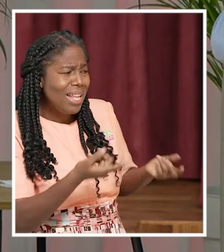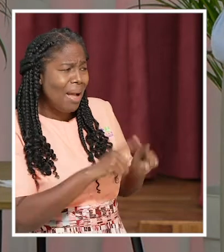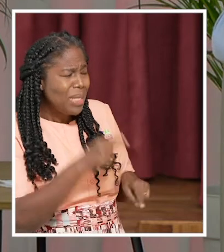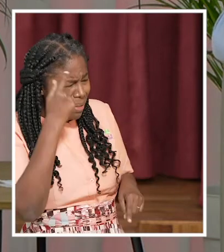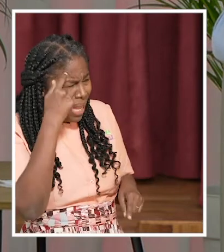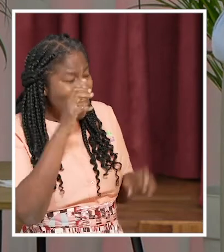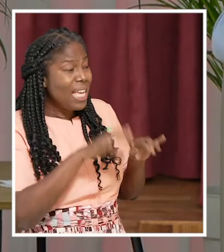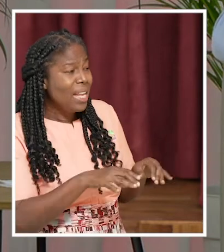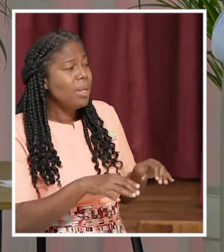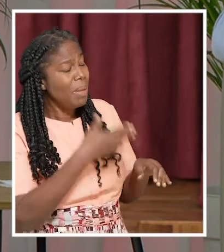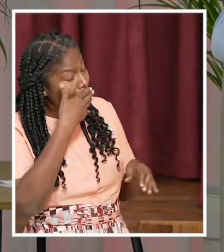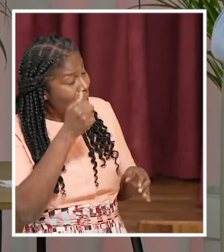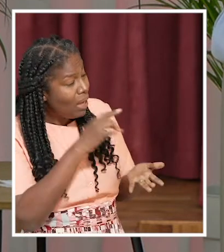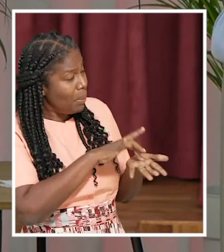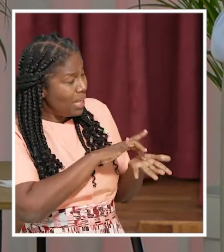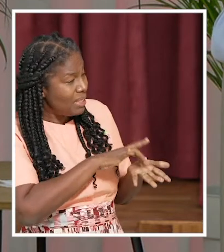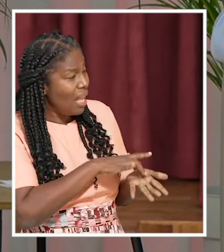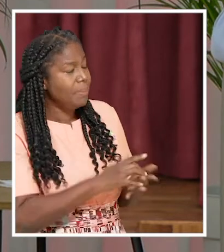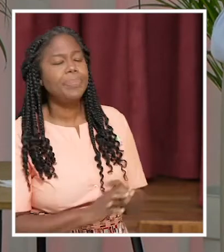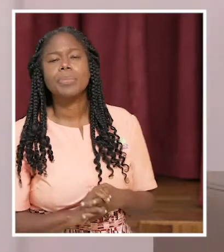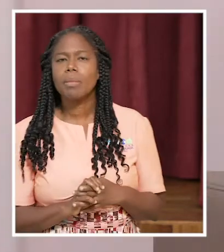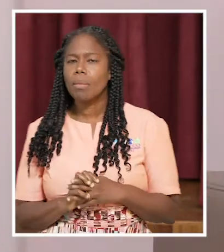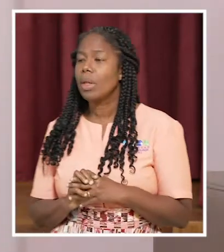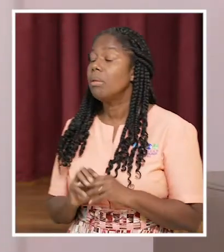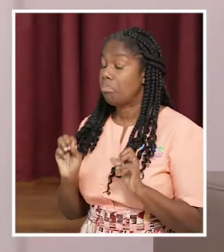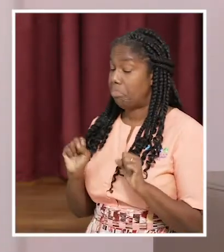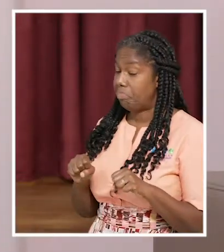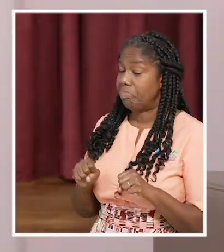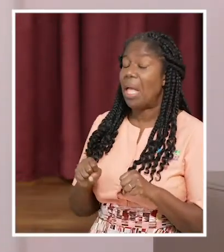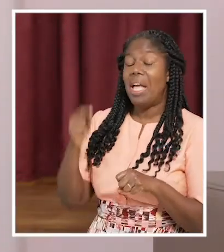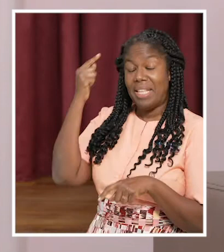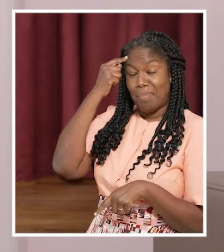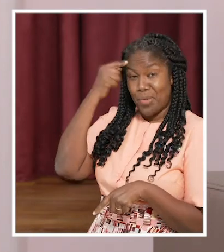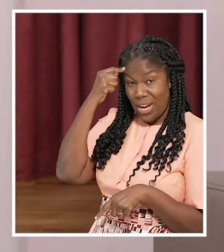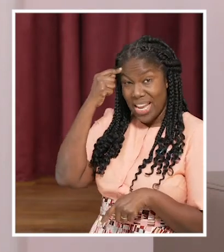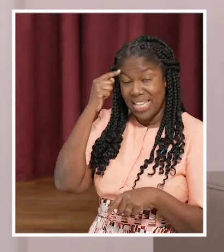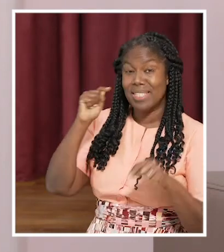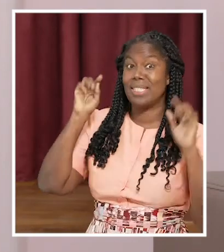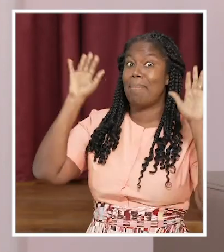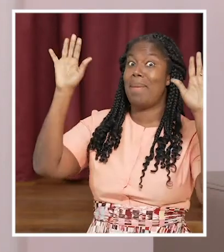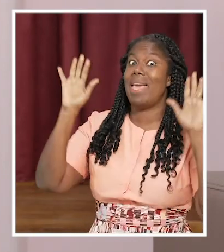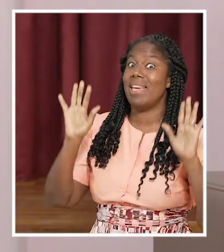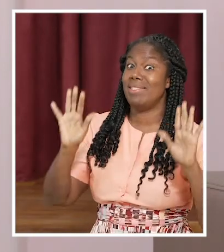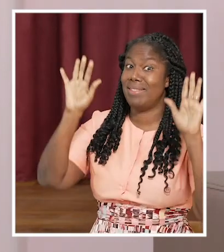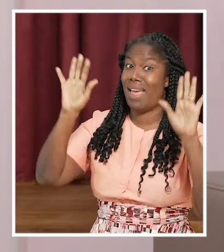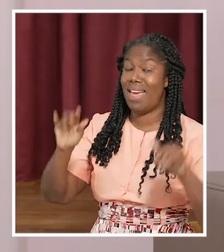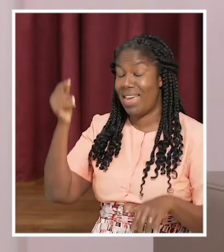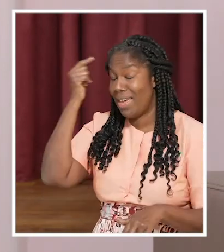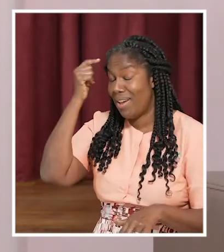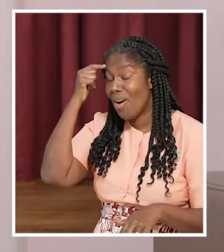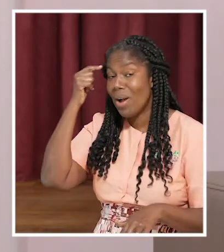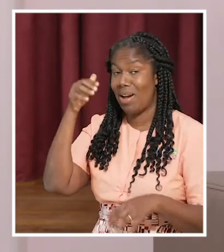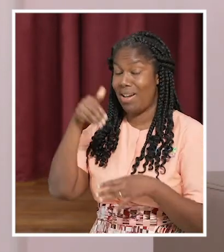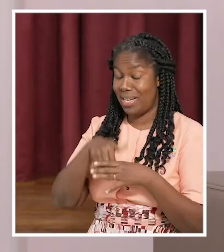medication? The brain is an amazing organ, and I always remind my patients that the brain is an organ of the body,